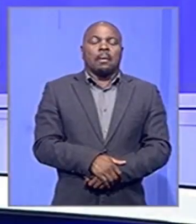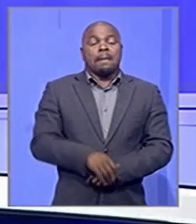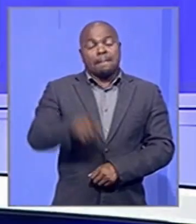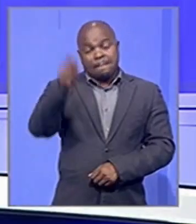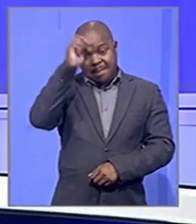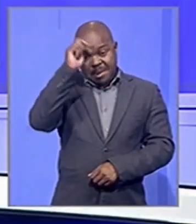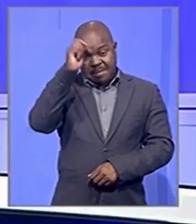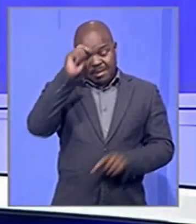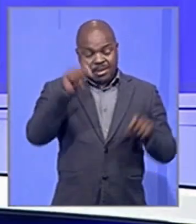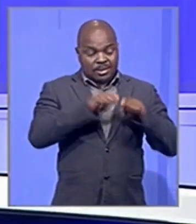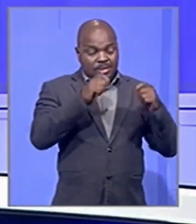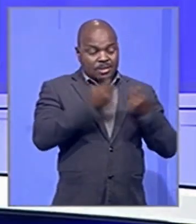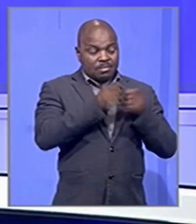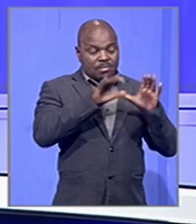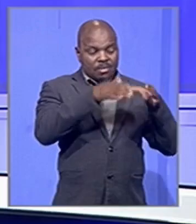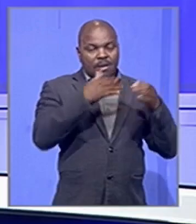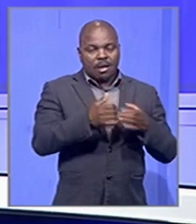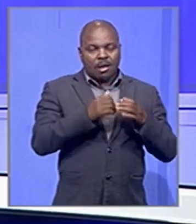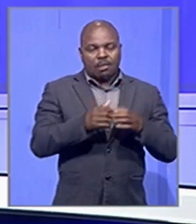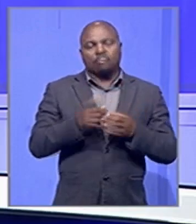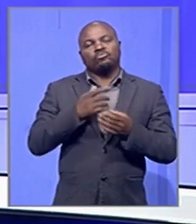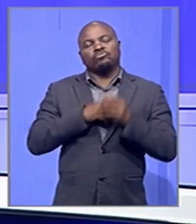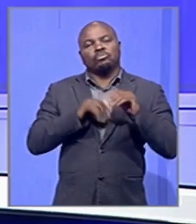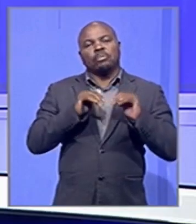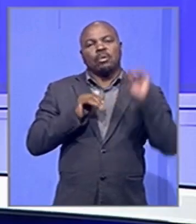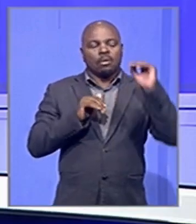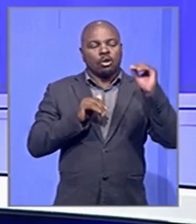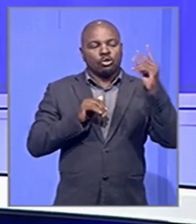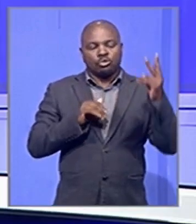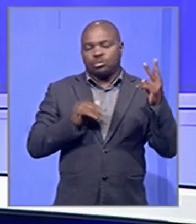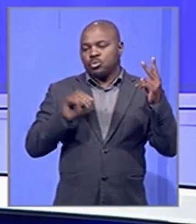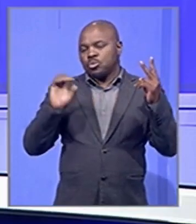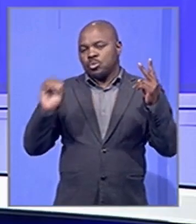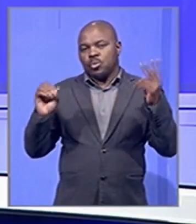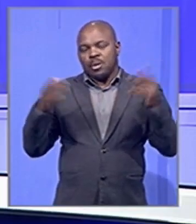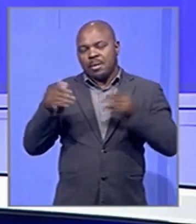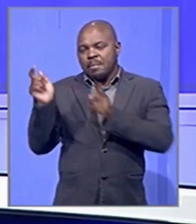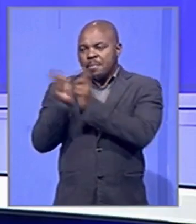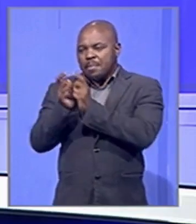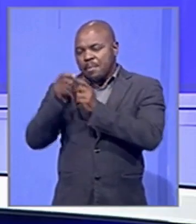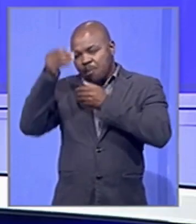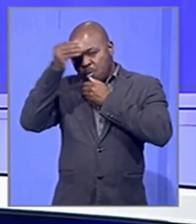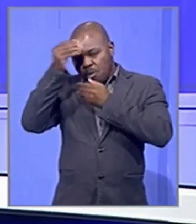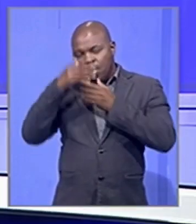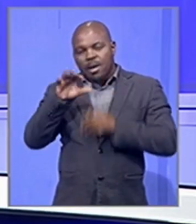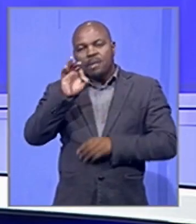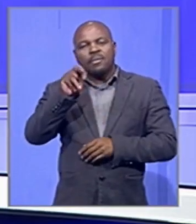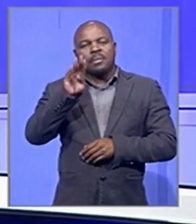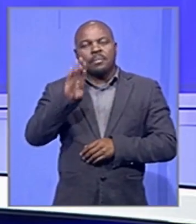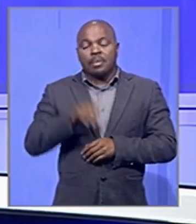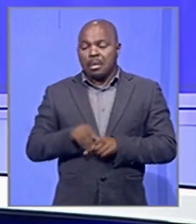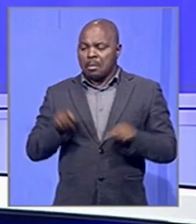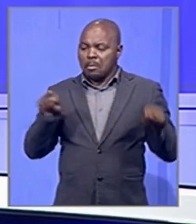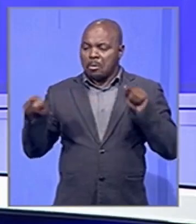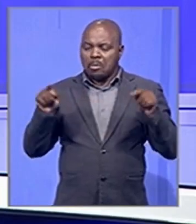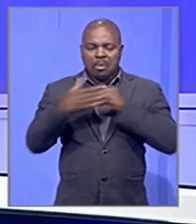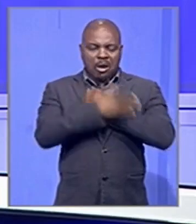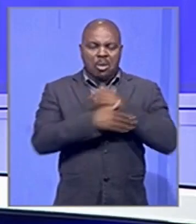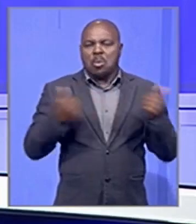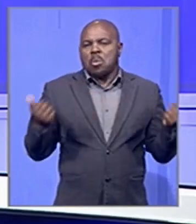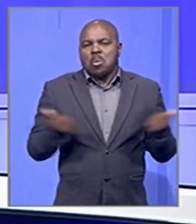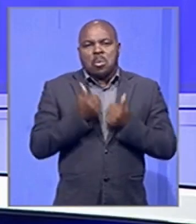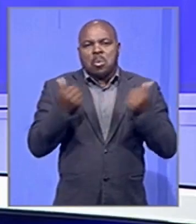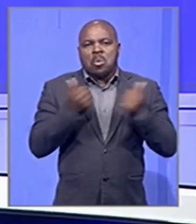Bafana e itlhomile pele ka dino di le pedi go lefela kgatlhano le Morocco kwa stadiumong sa FNB. Dinaga ka bobedi tse di setseng di